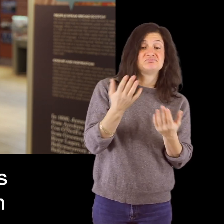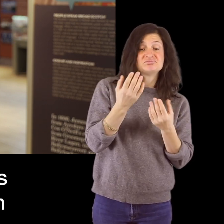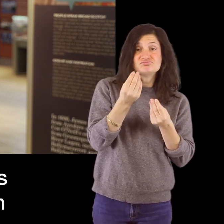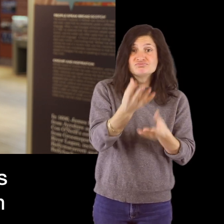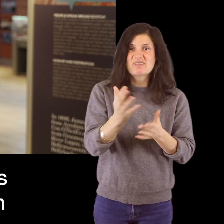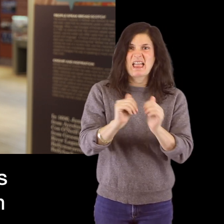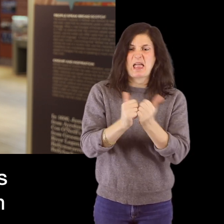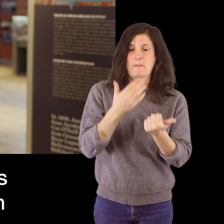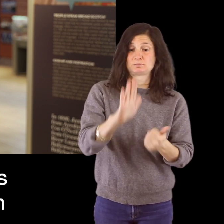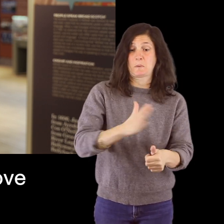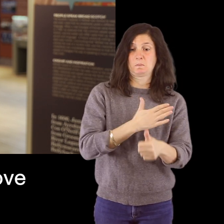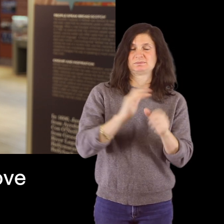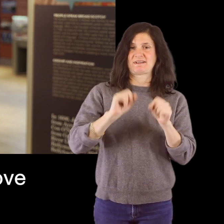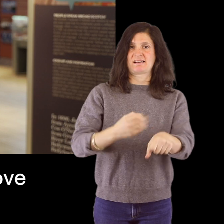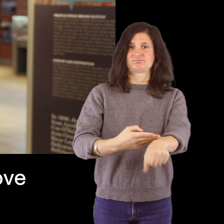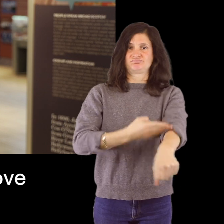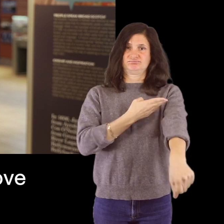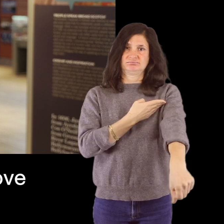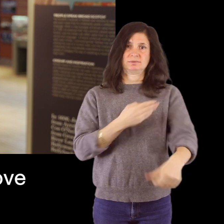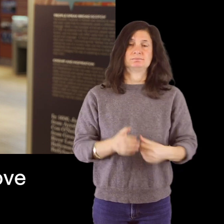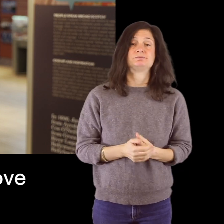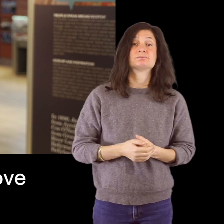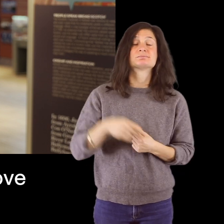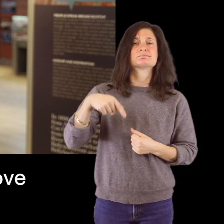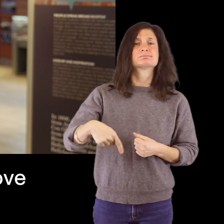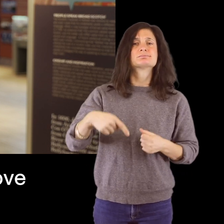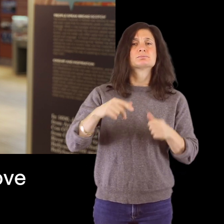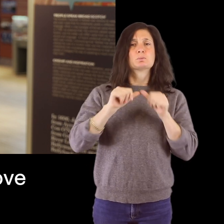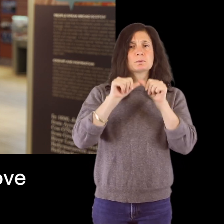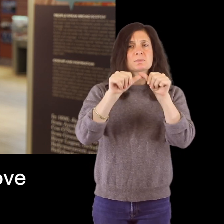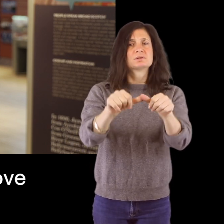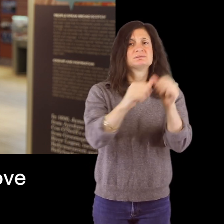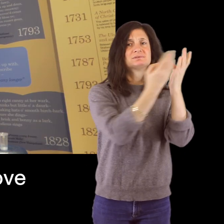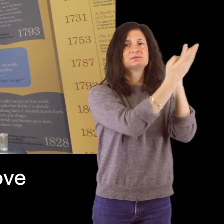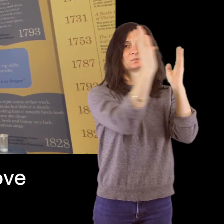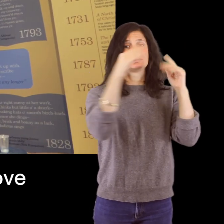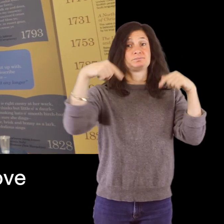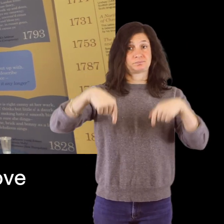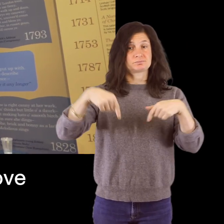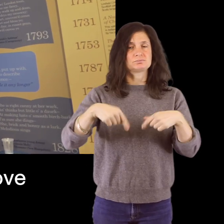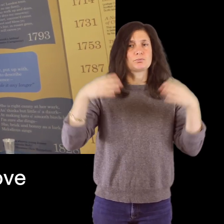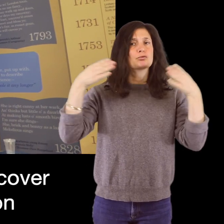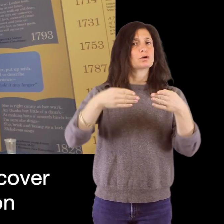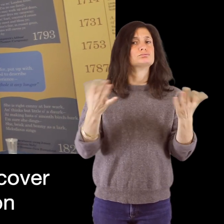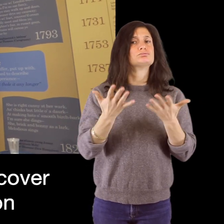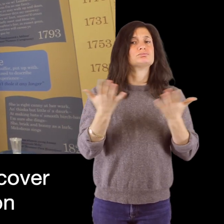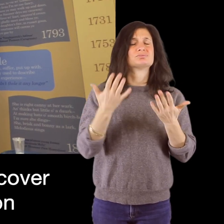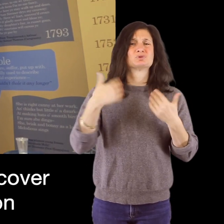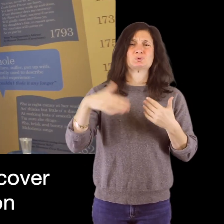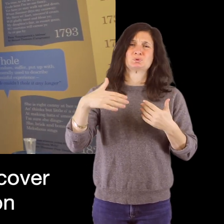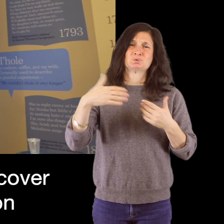tips, providing tuition, or simply explaining how to move their music to the next level. The